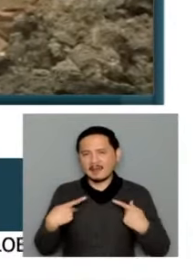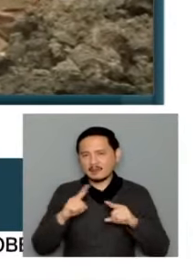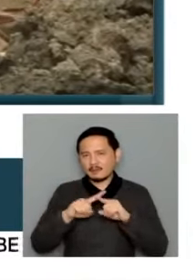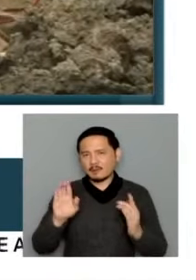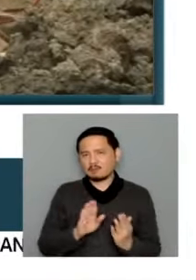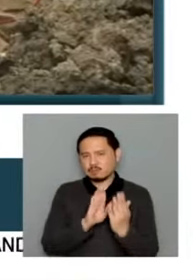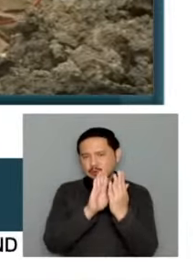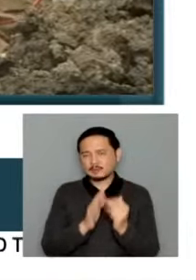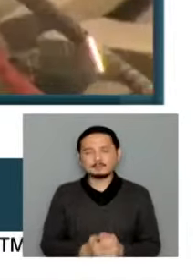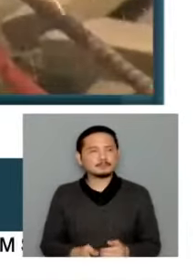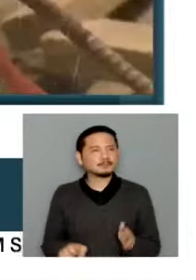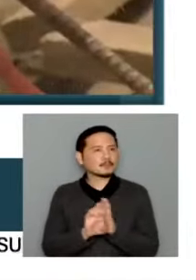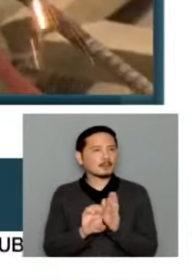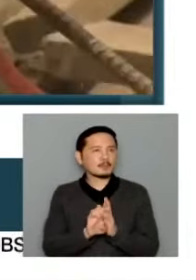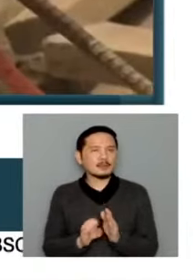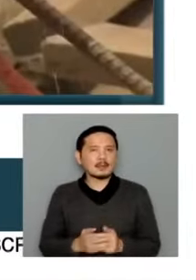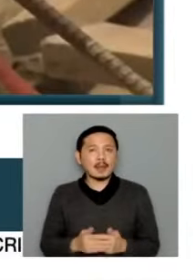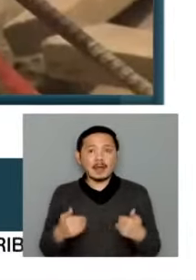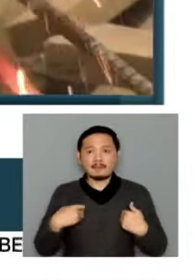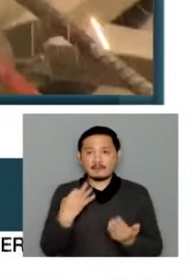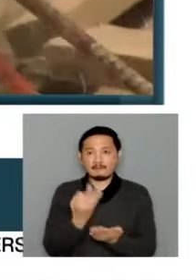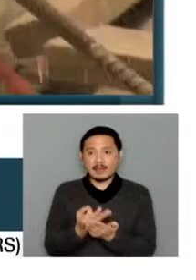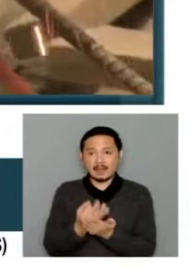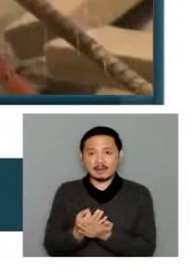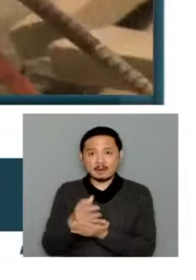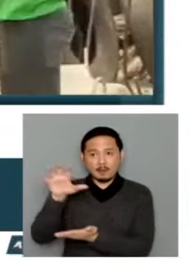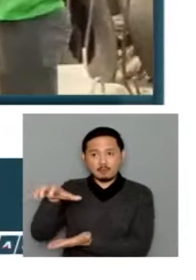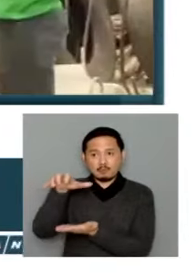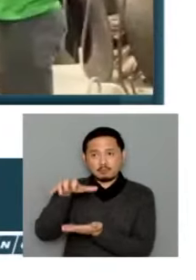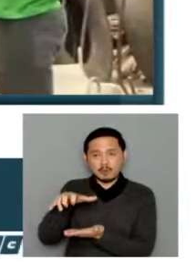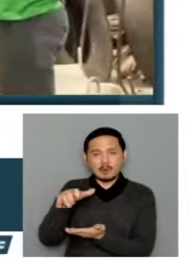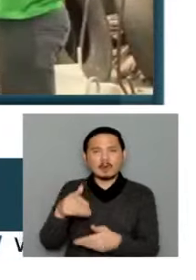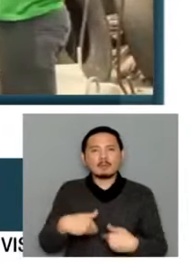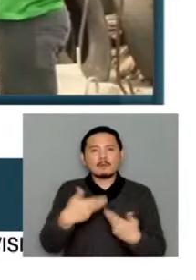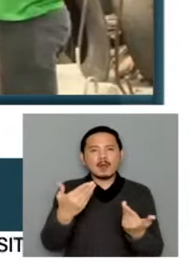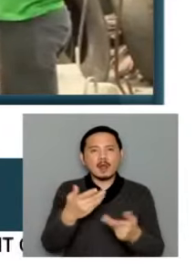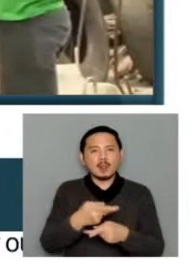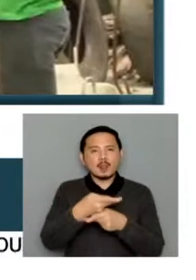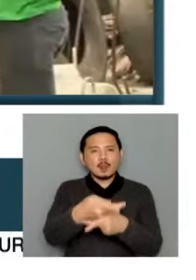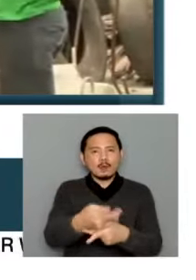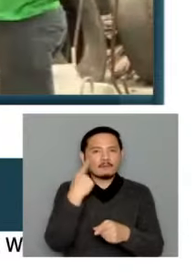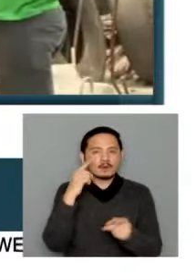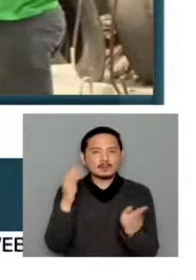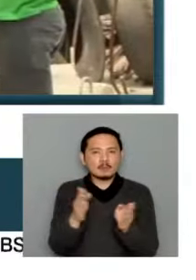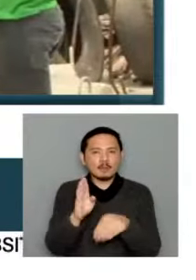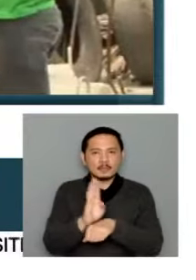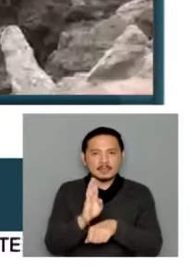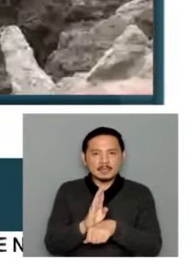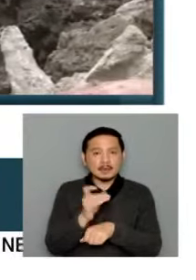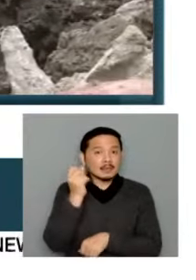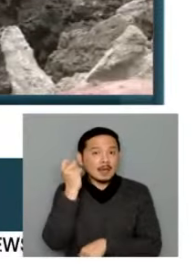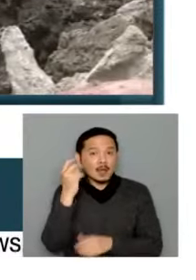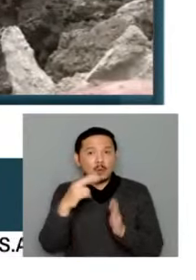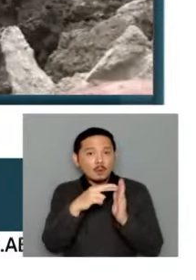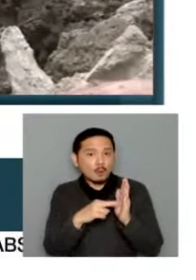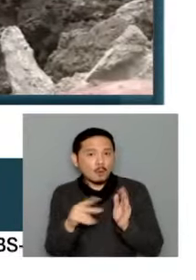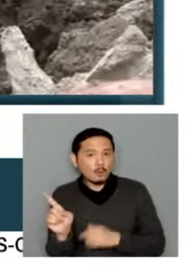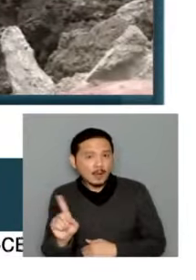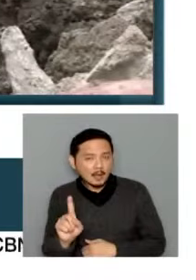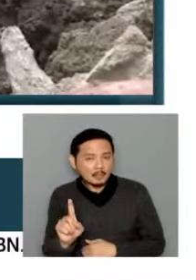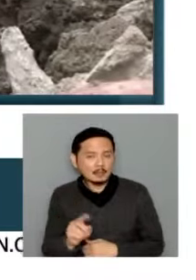could be created to provide loans to small and medium enterprises, and the condition for those